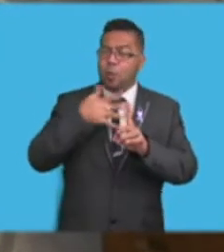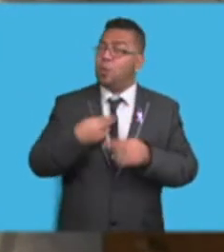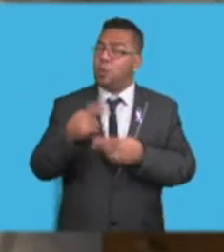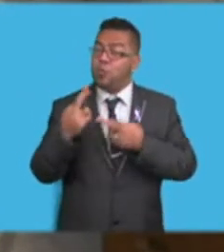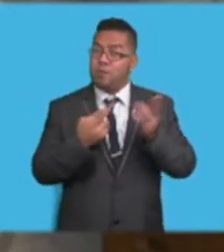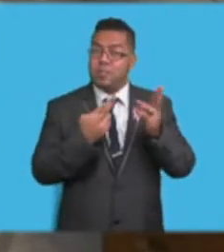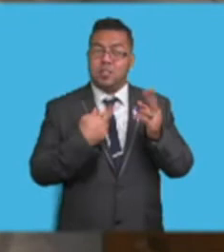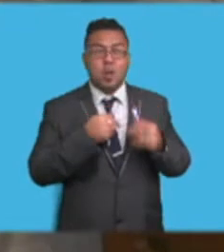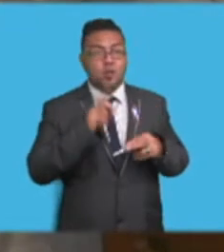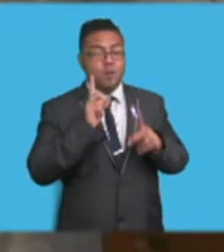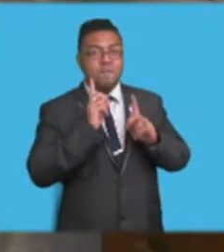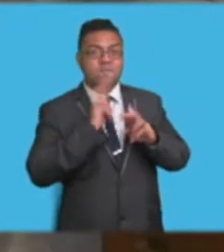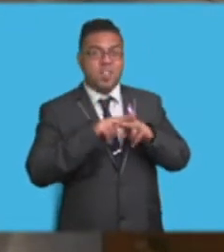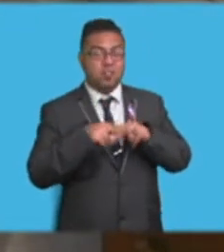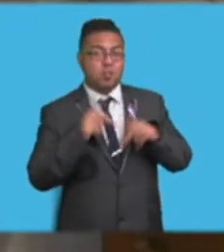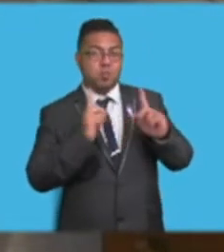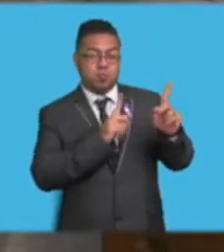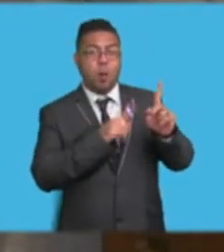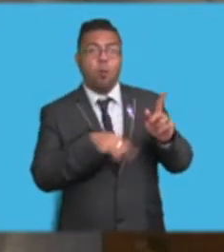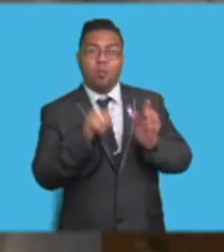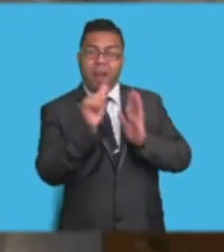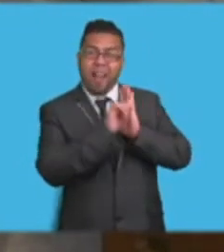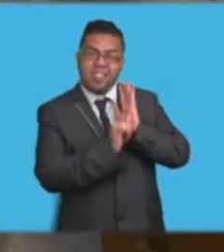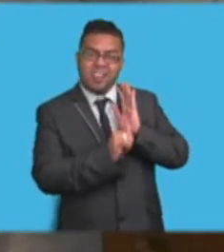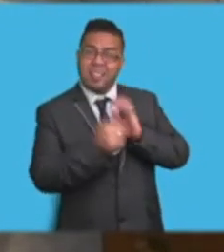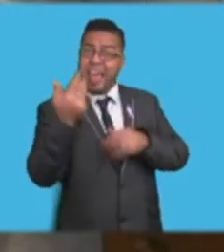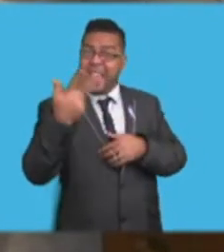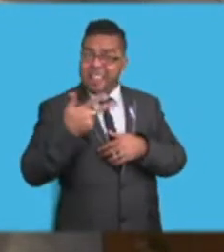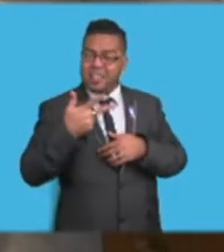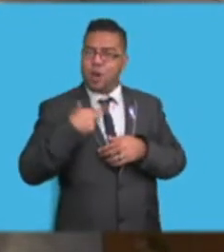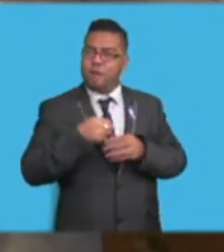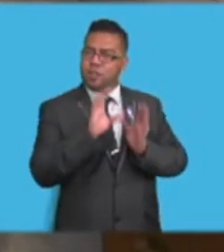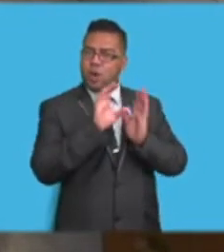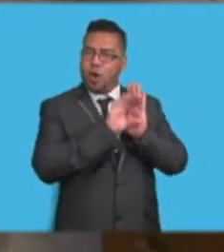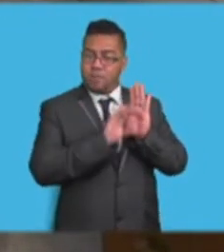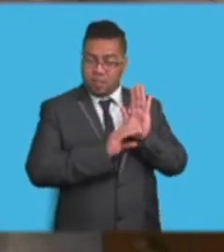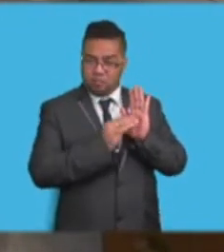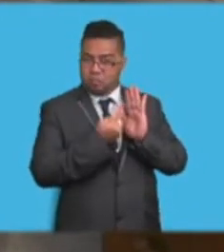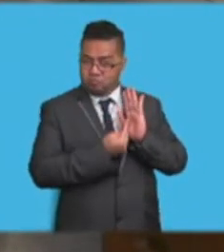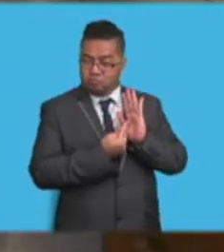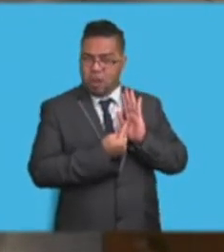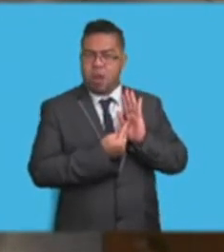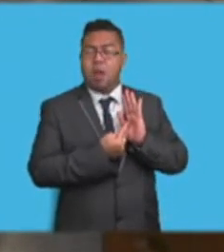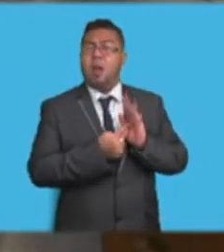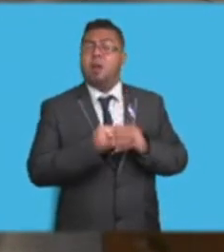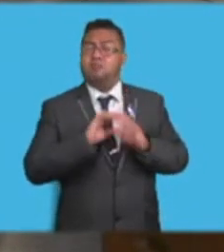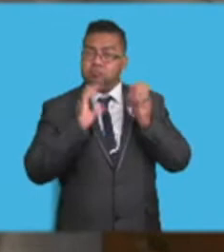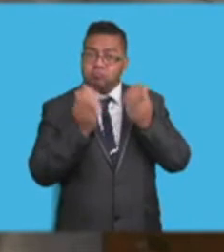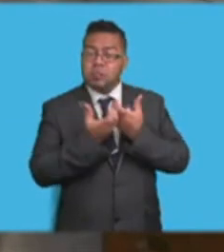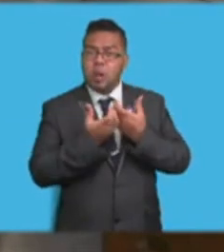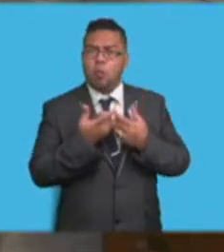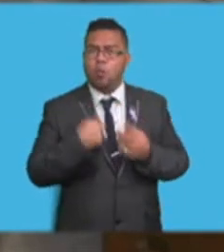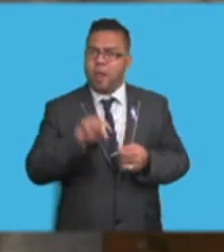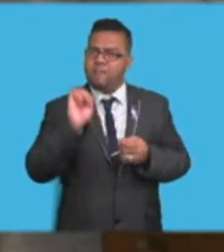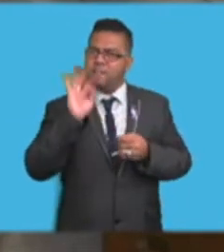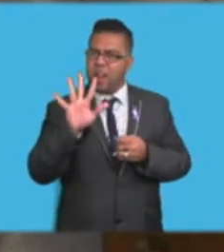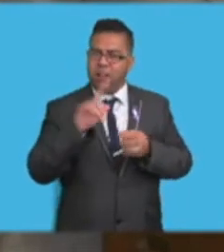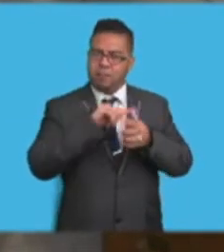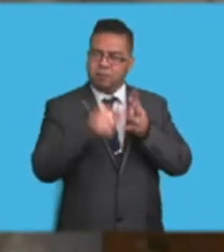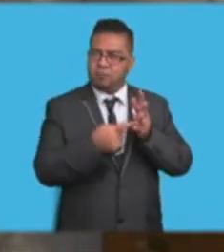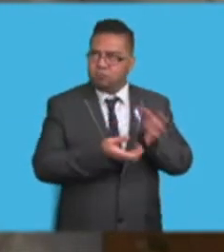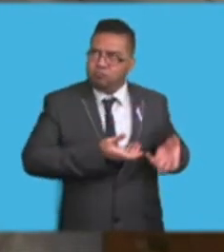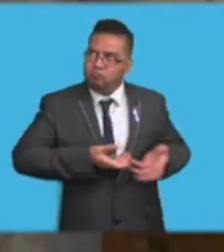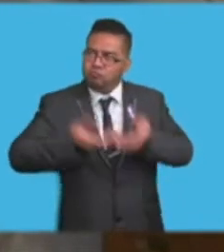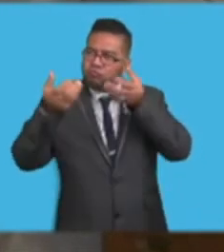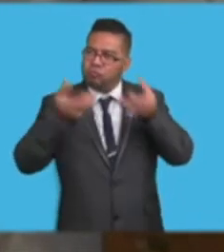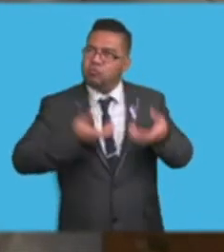Fiji's adherence in accordance with Article 18 of the Convention, Fiji has so far submitted 5 periodic state reports since its